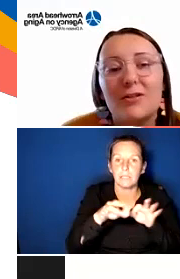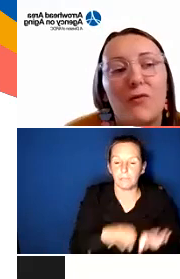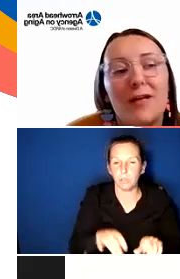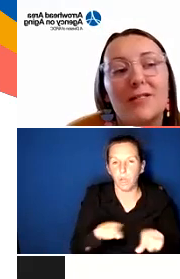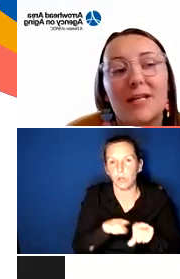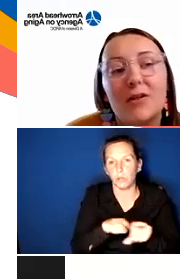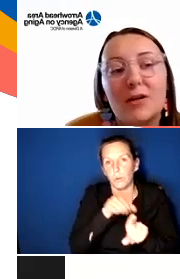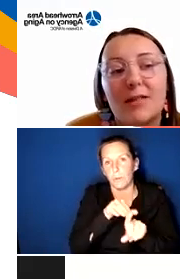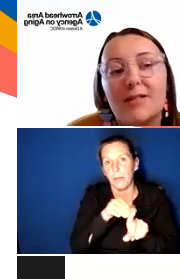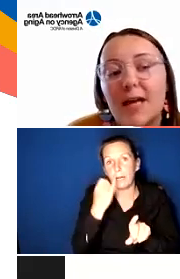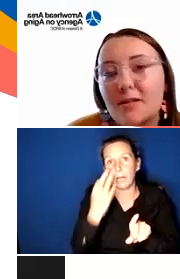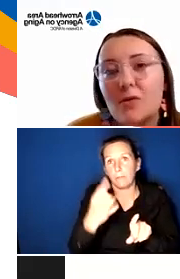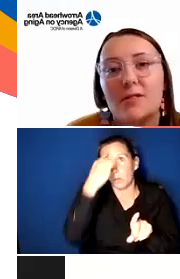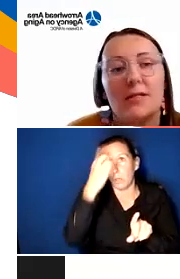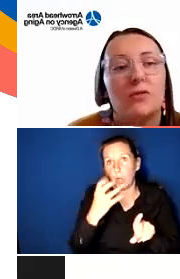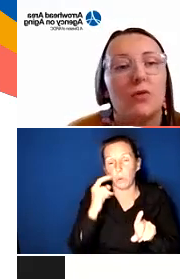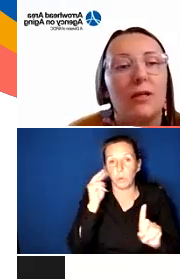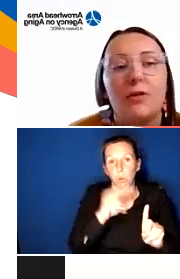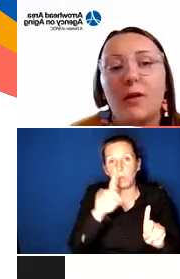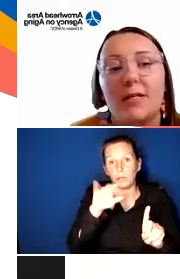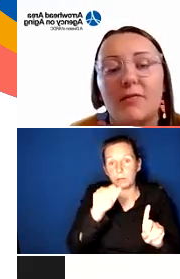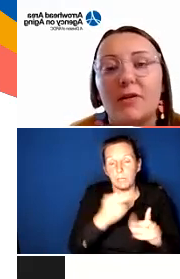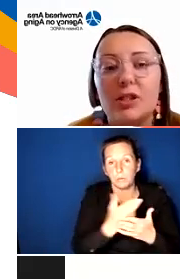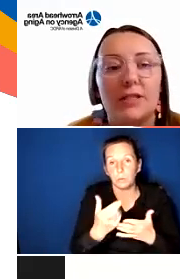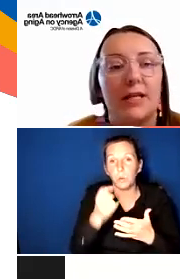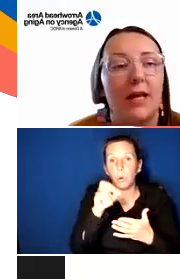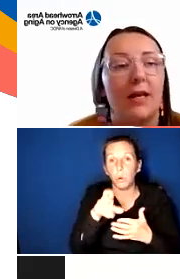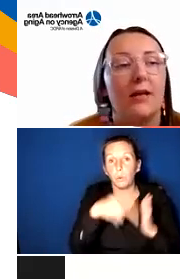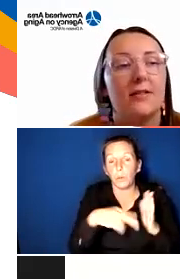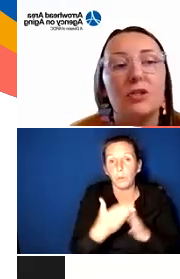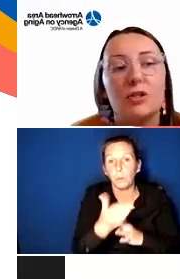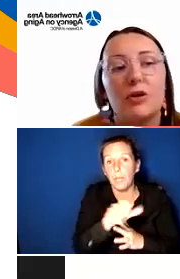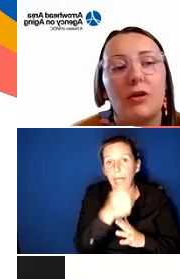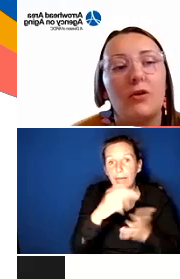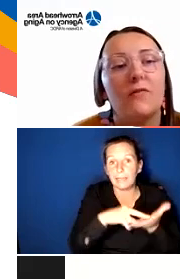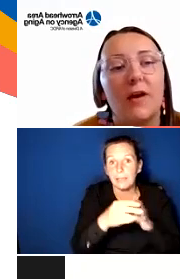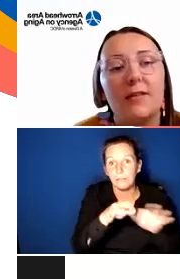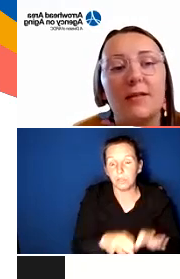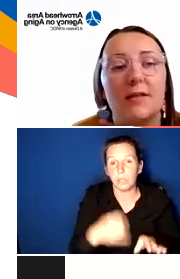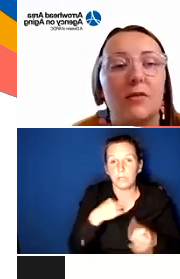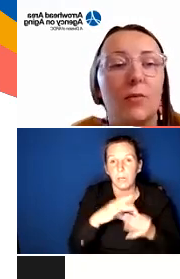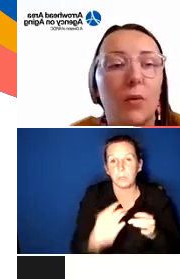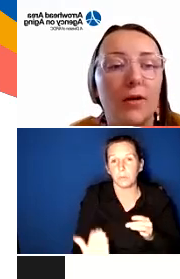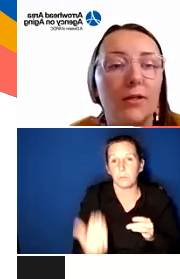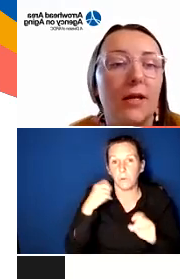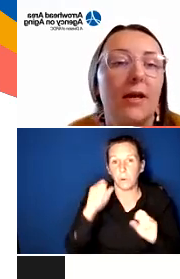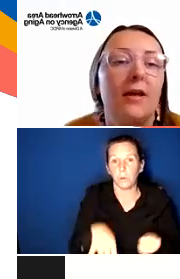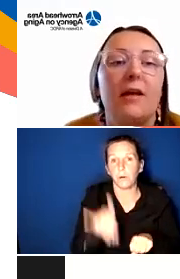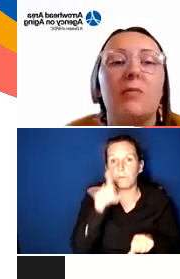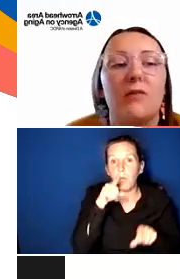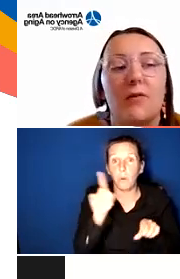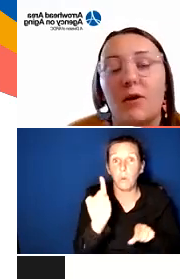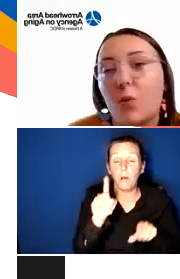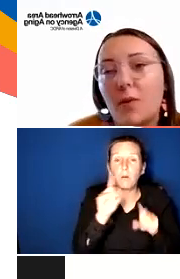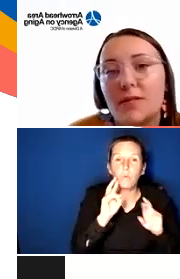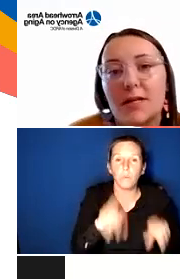find yourself wanting to take a look at these data sources or read through any definitions again, as I mentioned earlier, you can find these in the report that